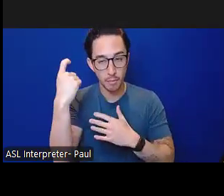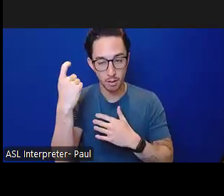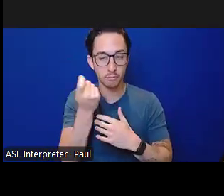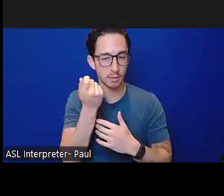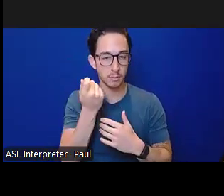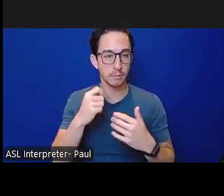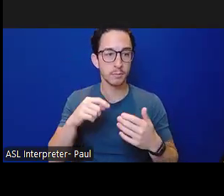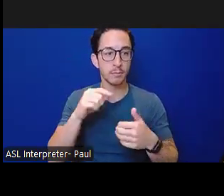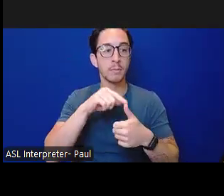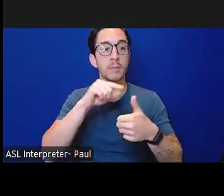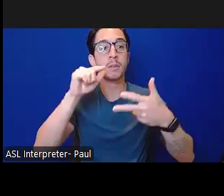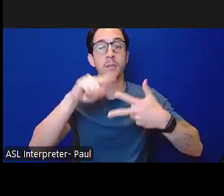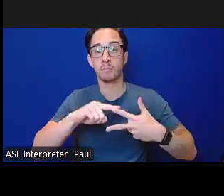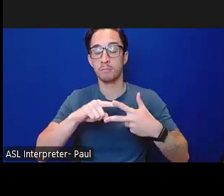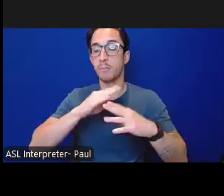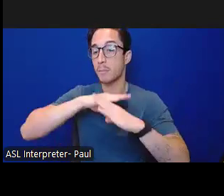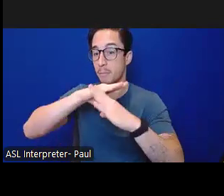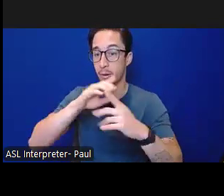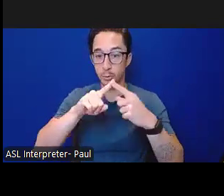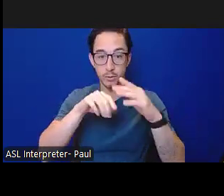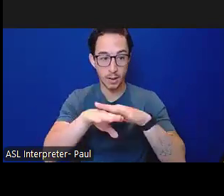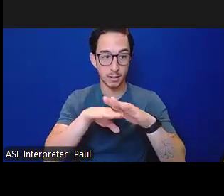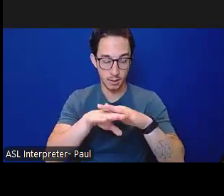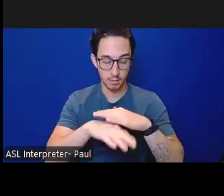the barriers to access.